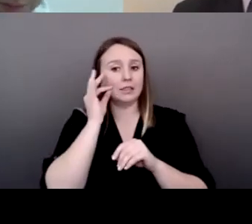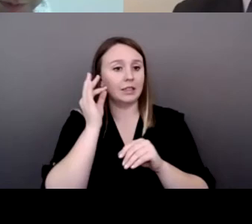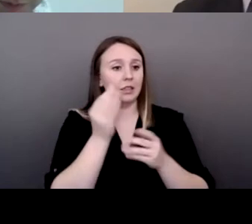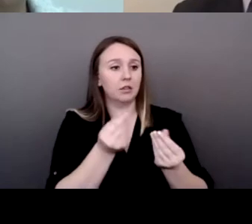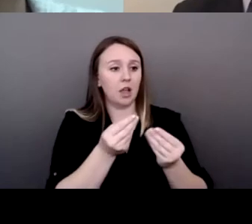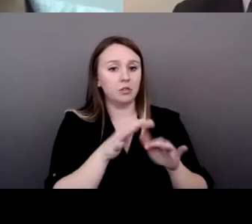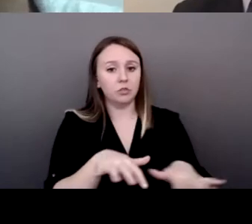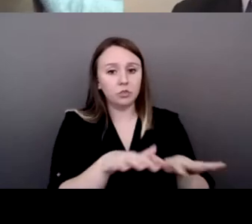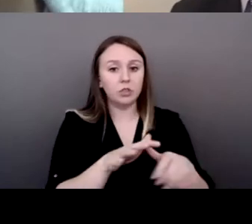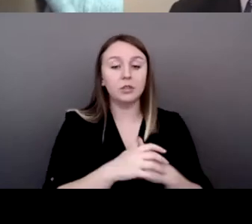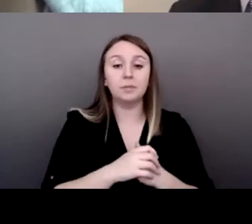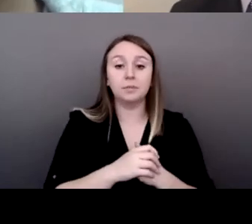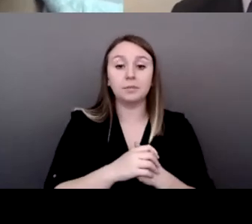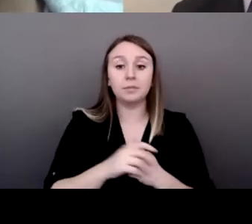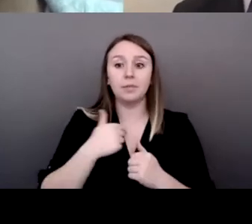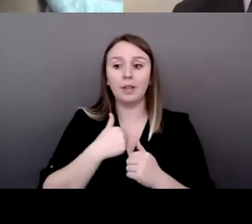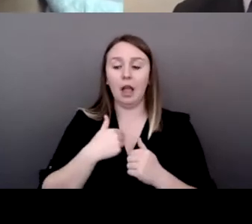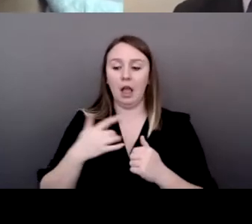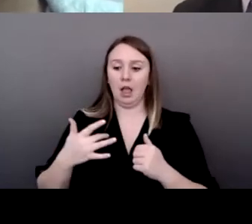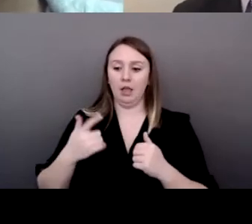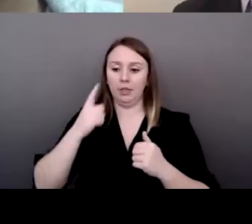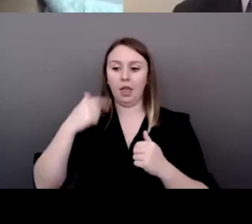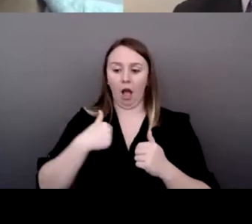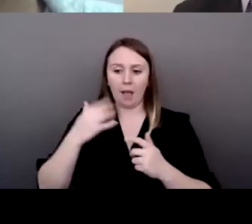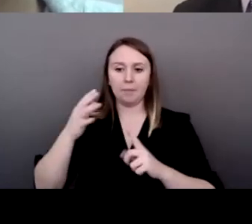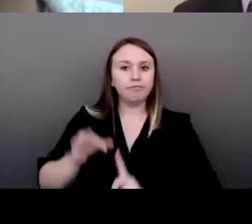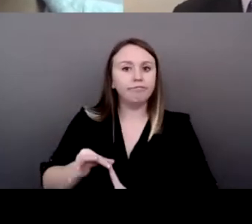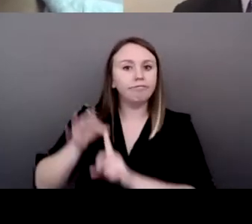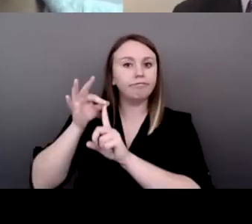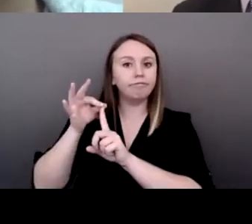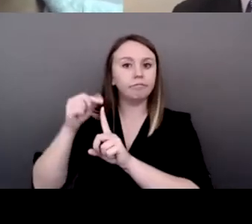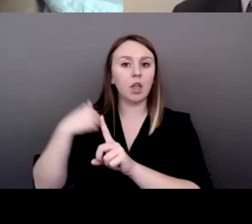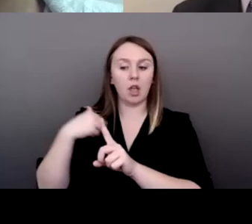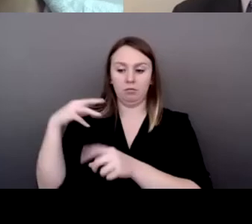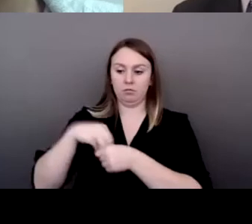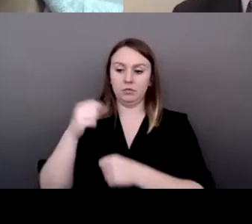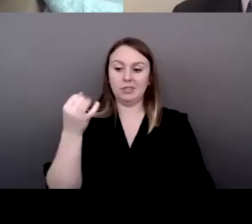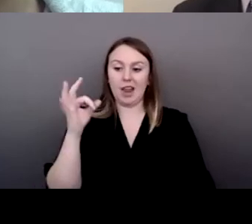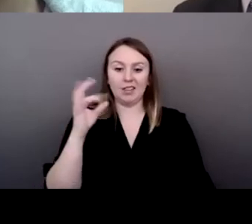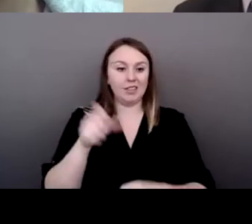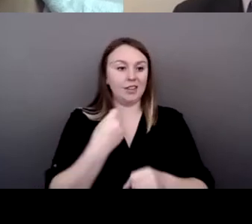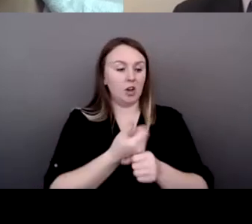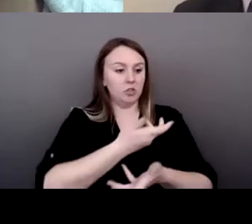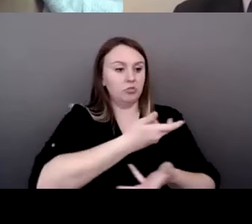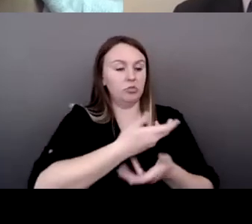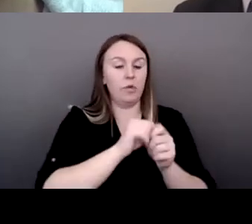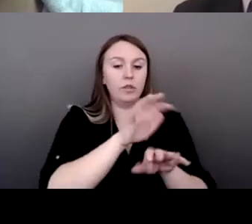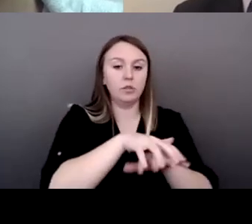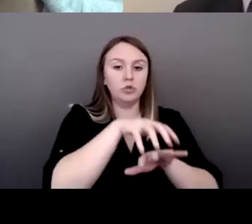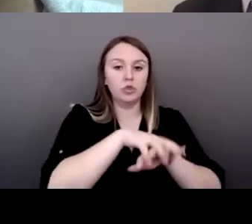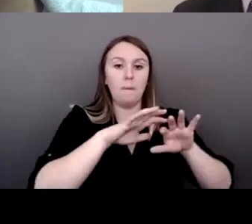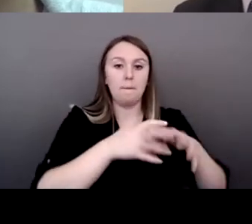am an anomaly, having served 19 years working in tribal communities, wanting